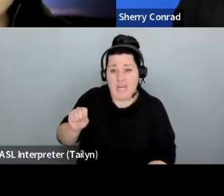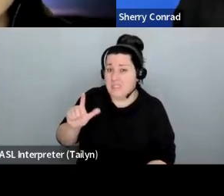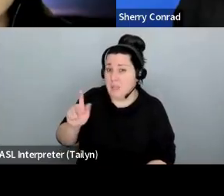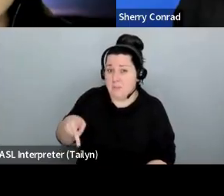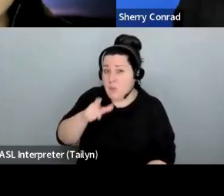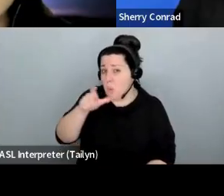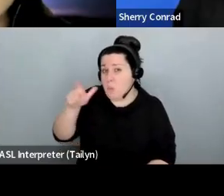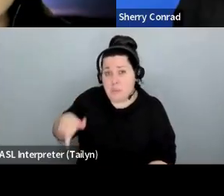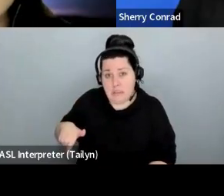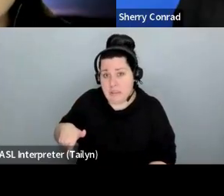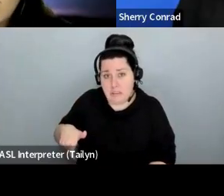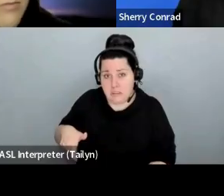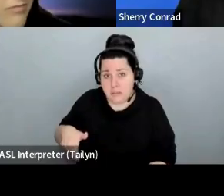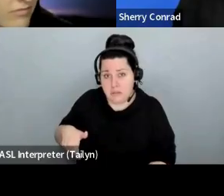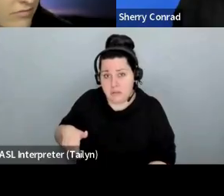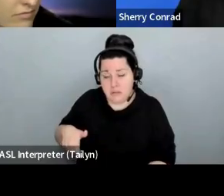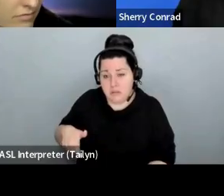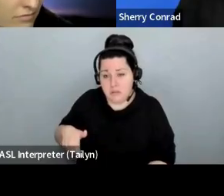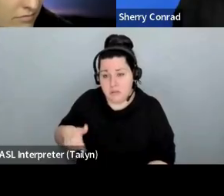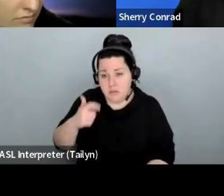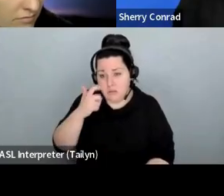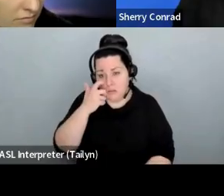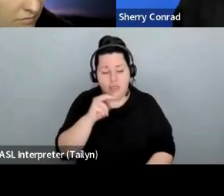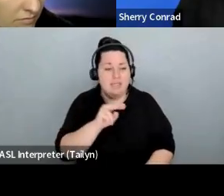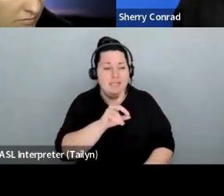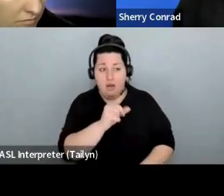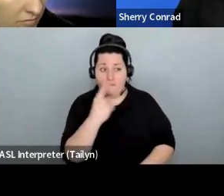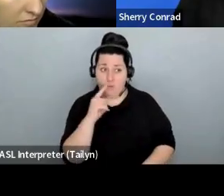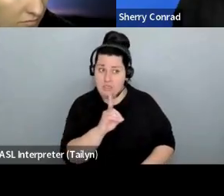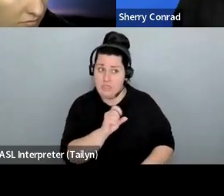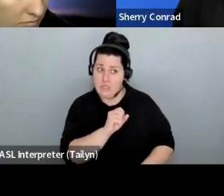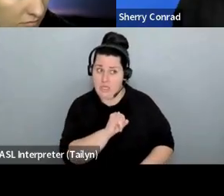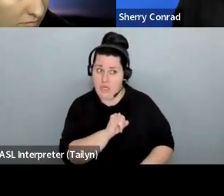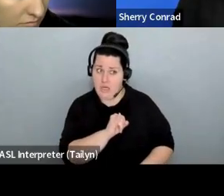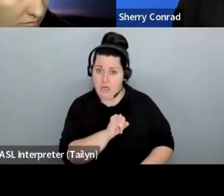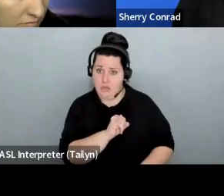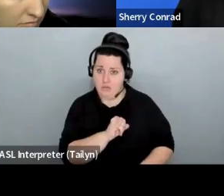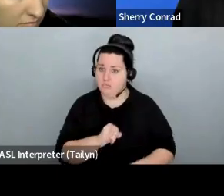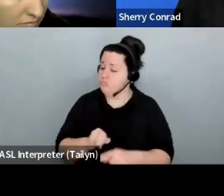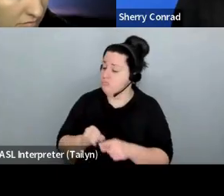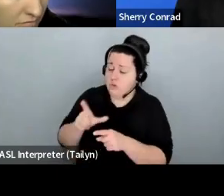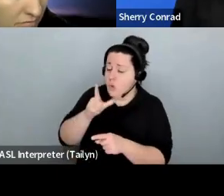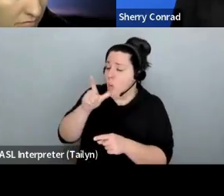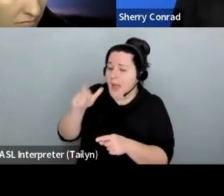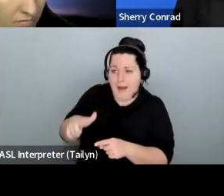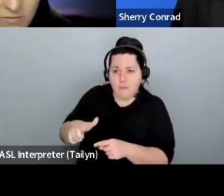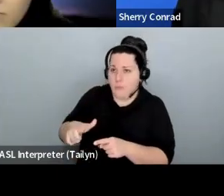SLP. for DSI Mm-mm.